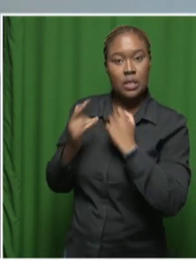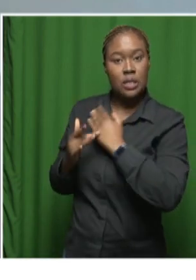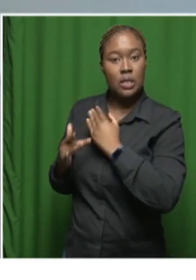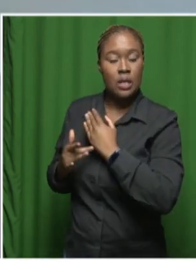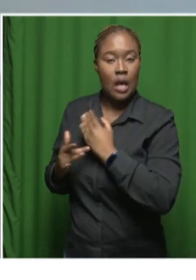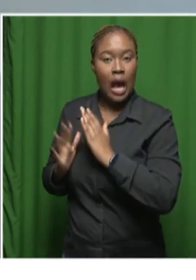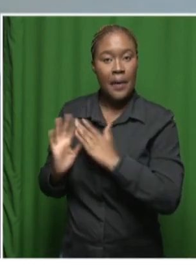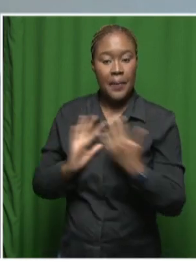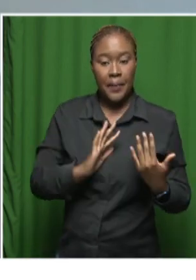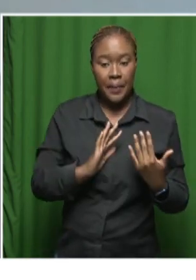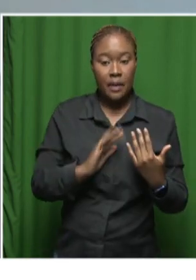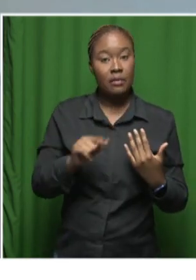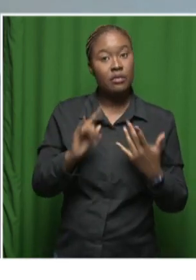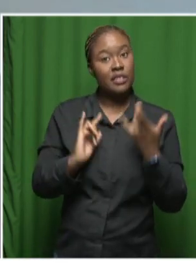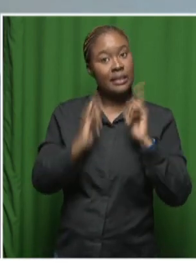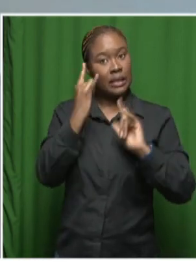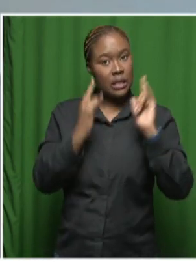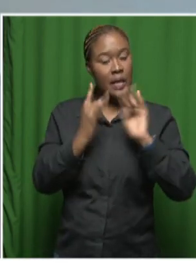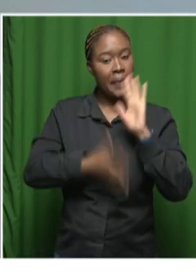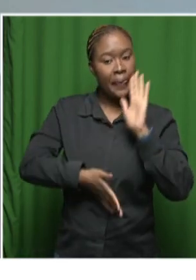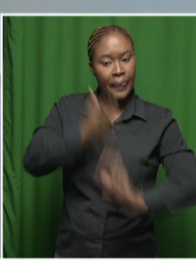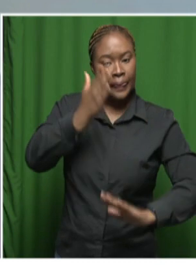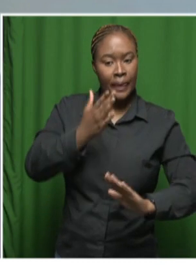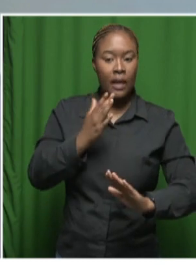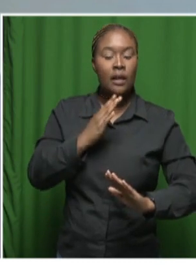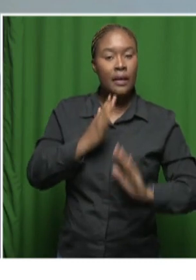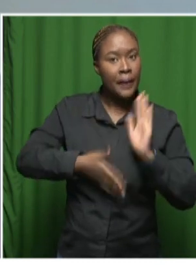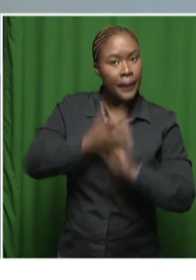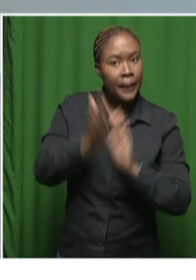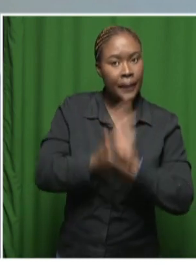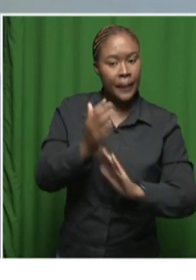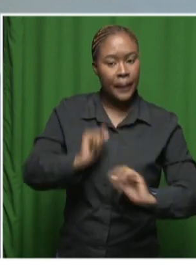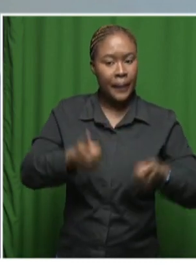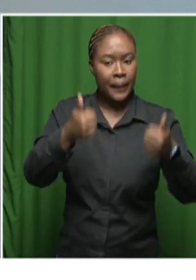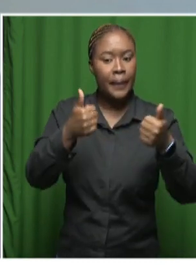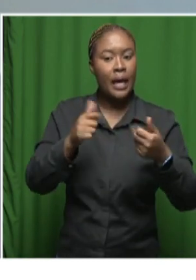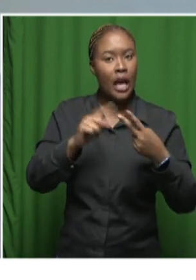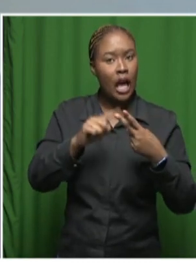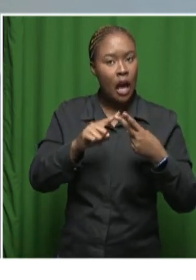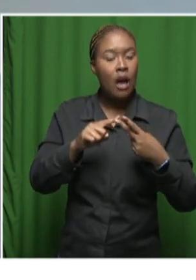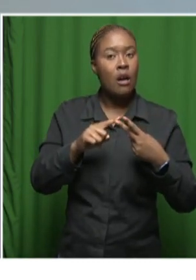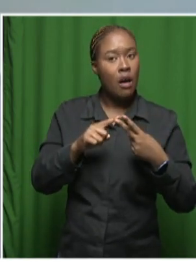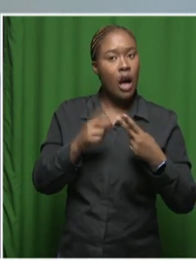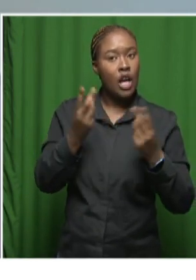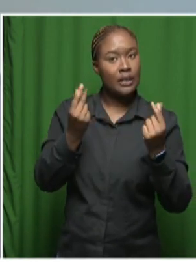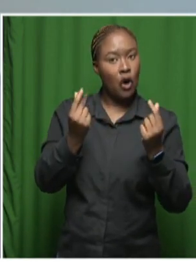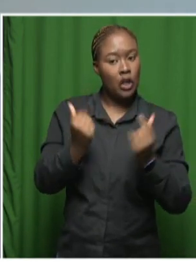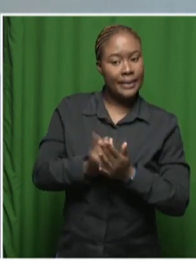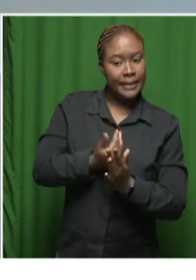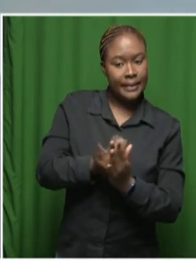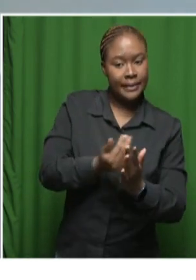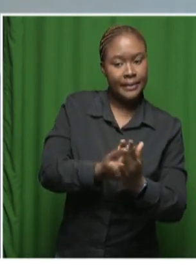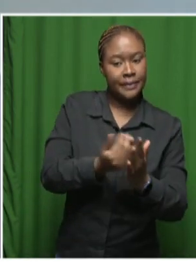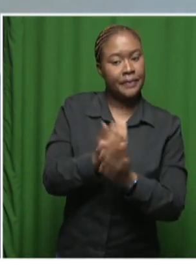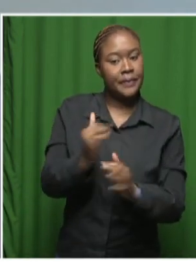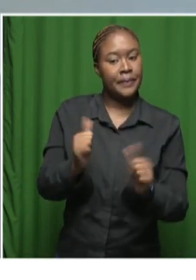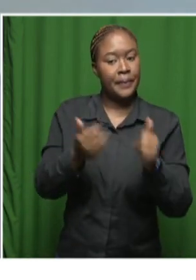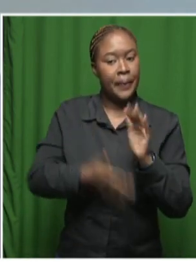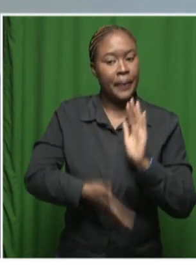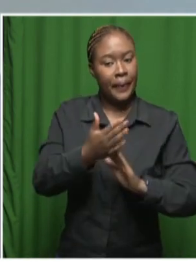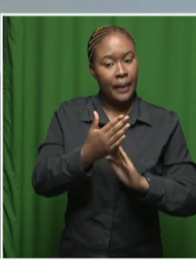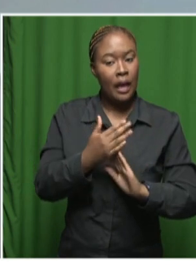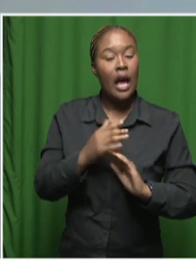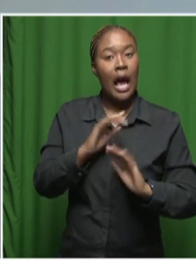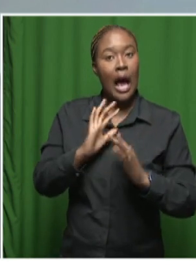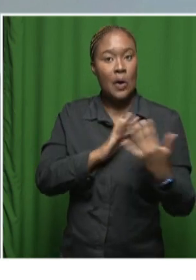have economically viable cities, we also have cost-effective cities. So using that type of technology